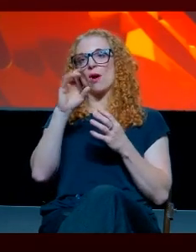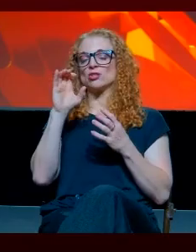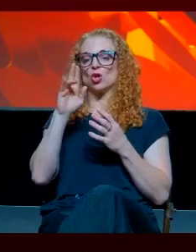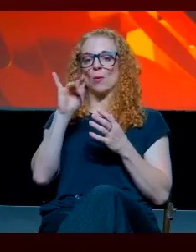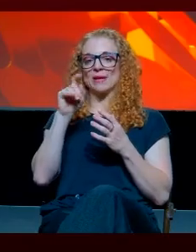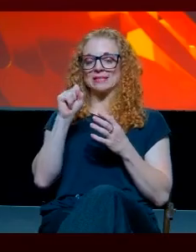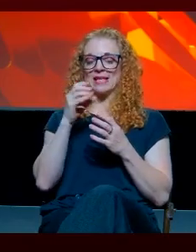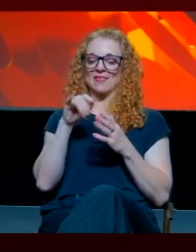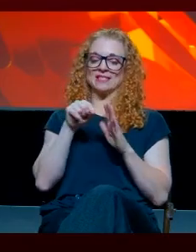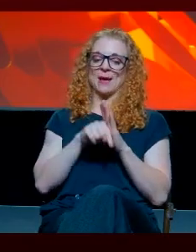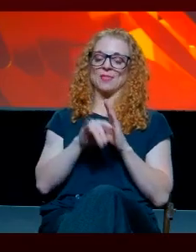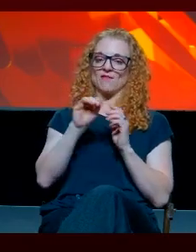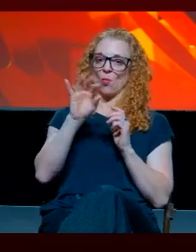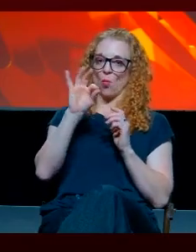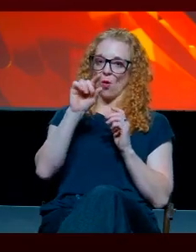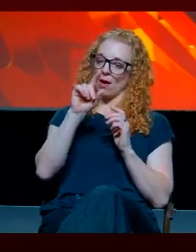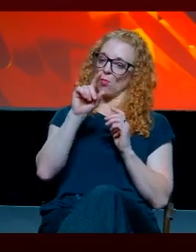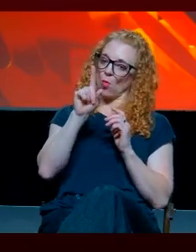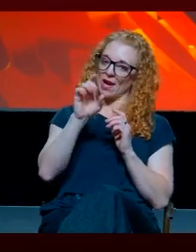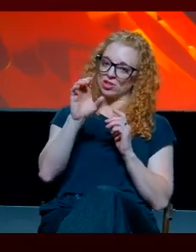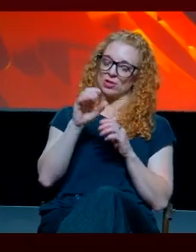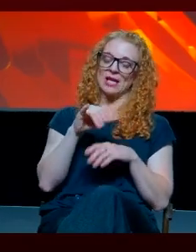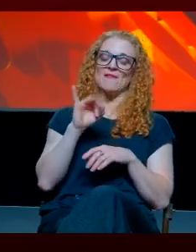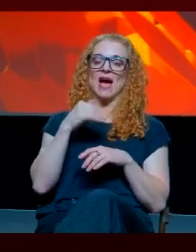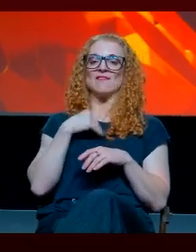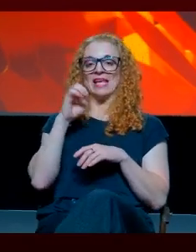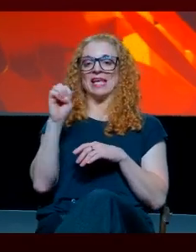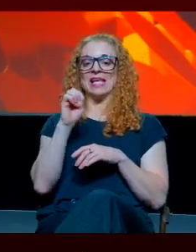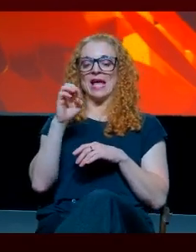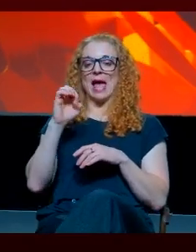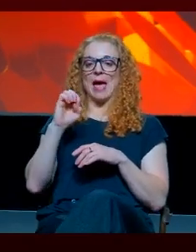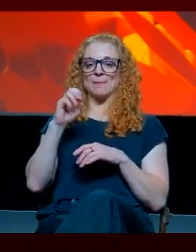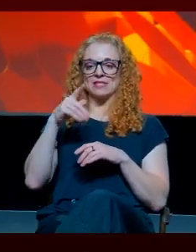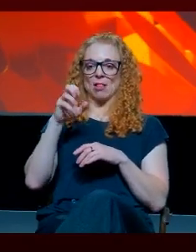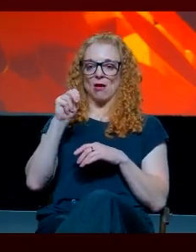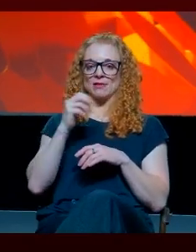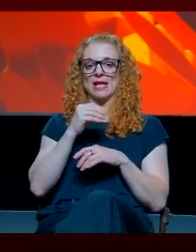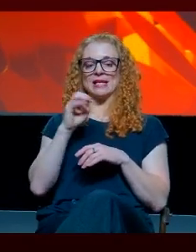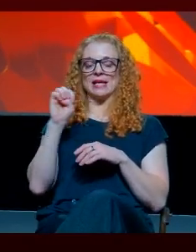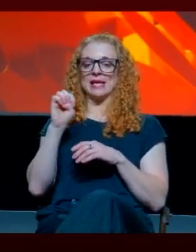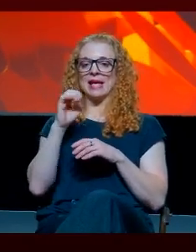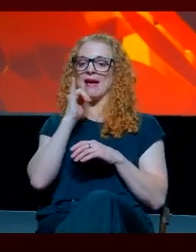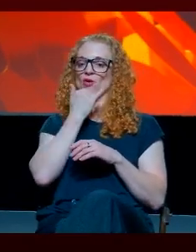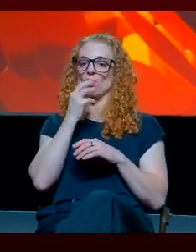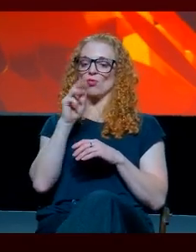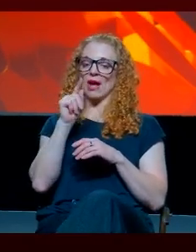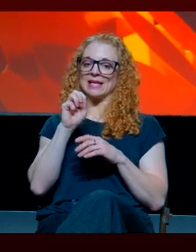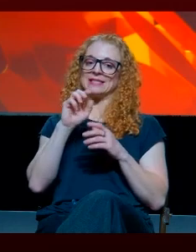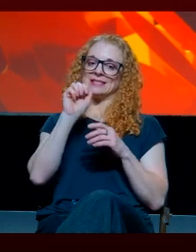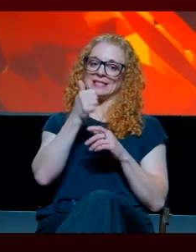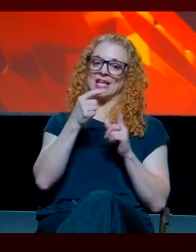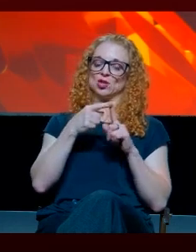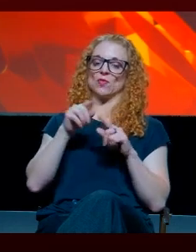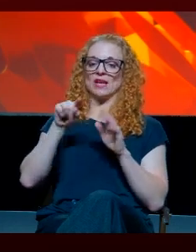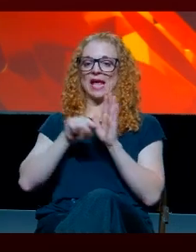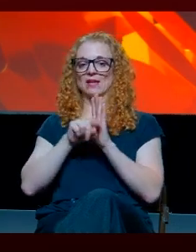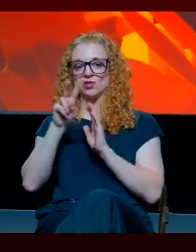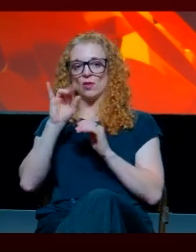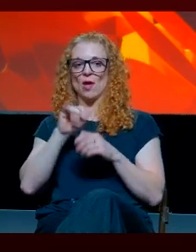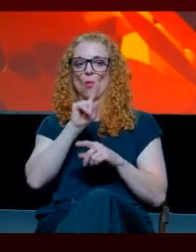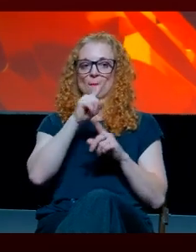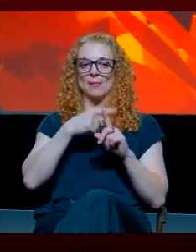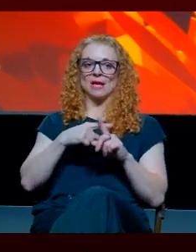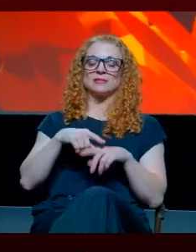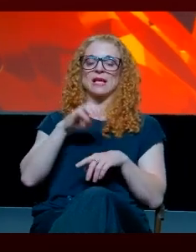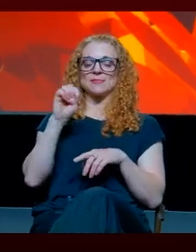a depth of 100, if I take an E epsilon, an error rate of 10 to the negative 2, we find that 1 plus epsilon to the n